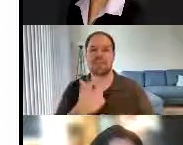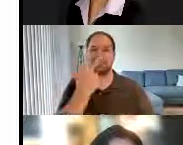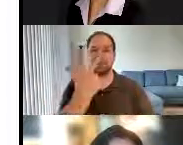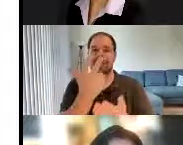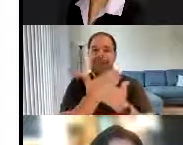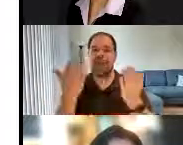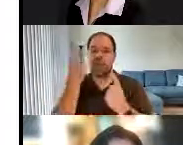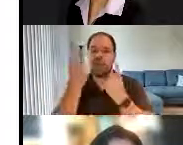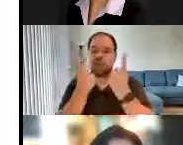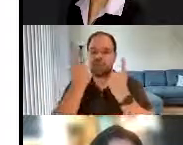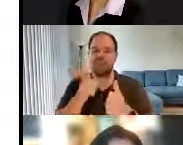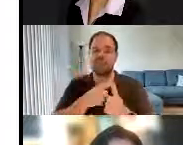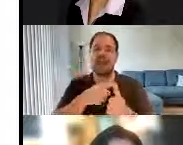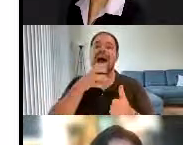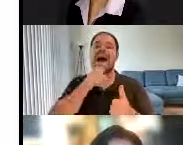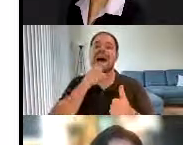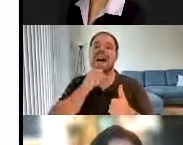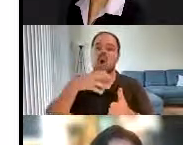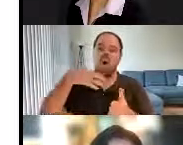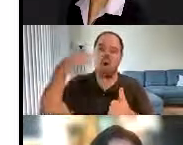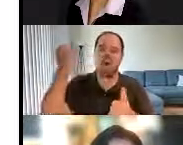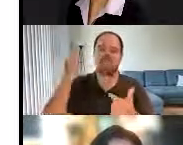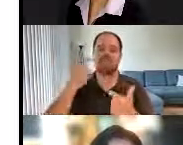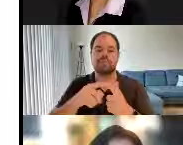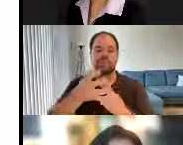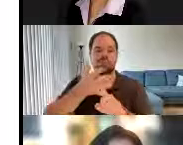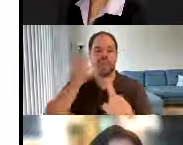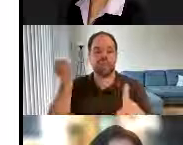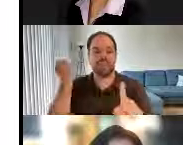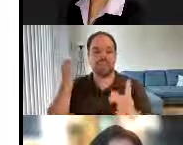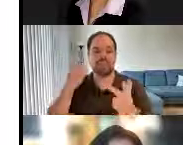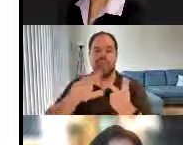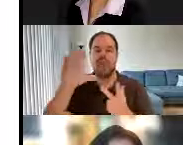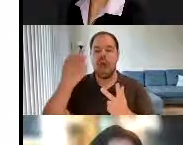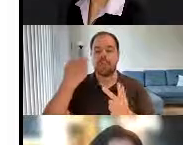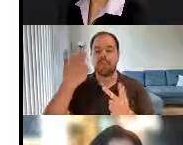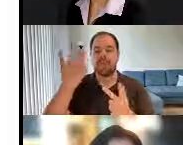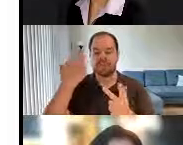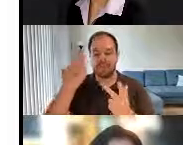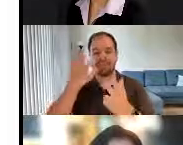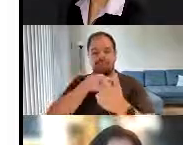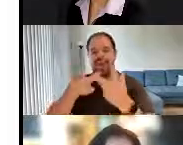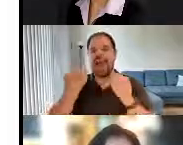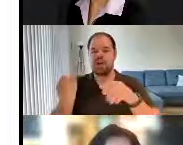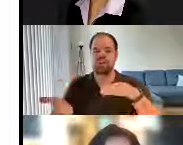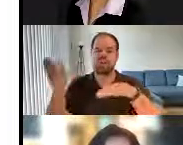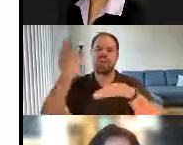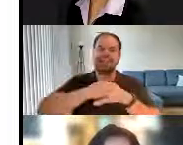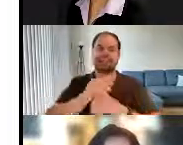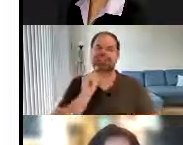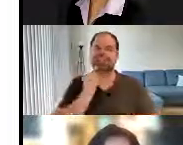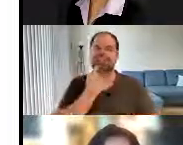these target populations. Something to consider is older individuals, if they've